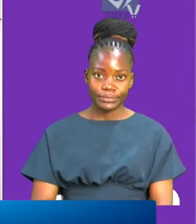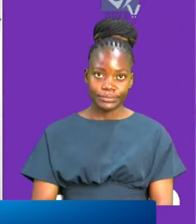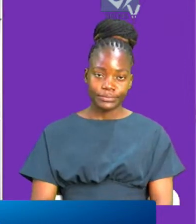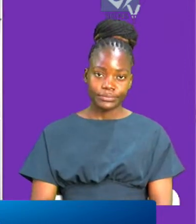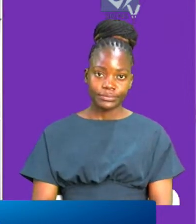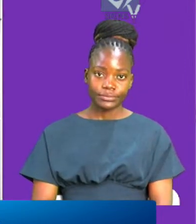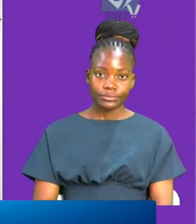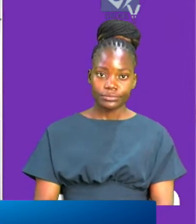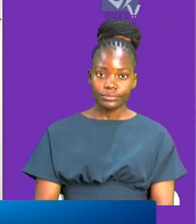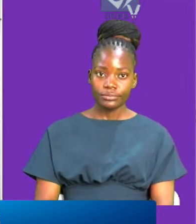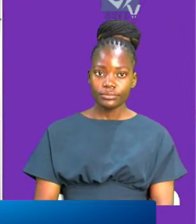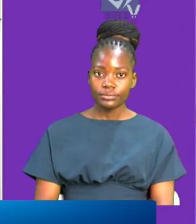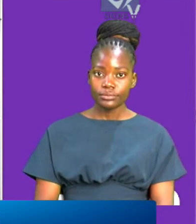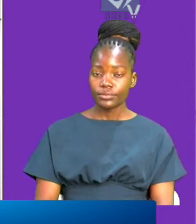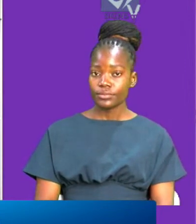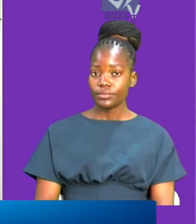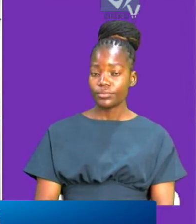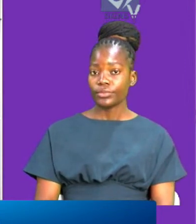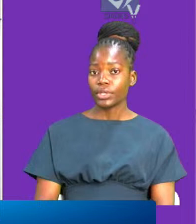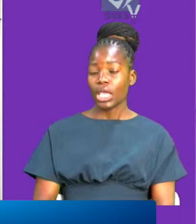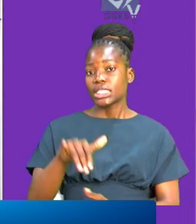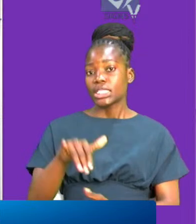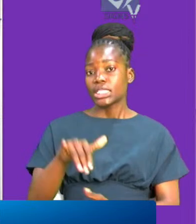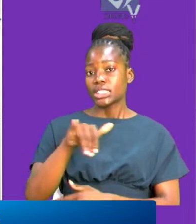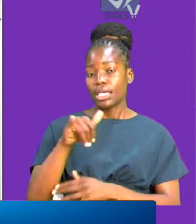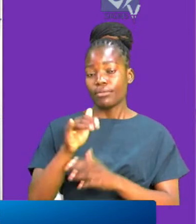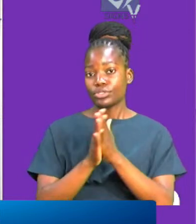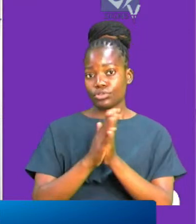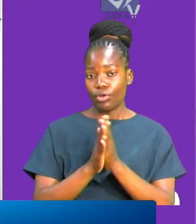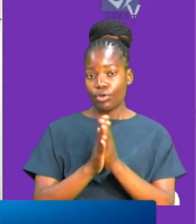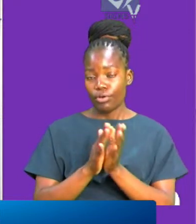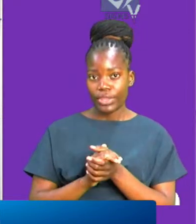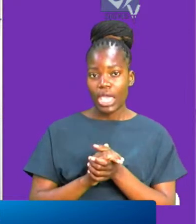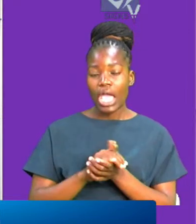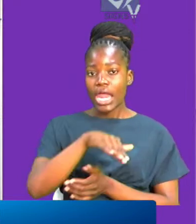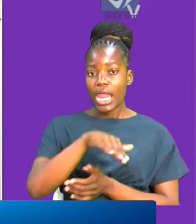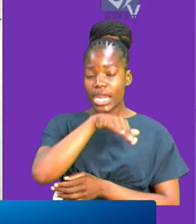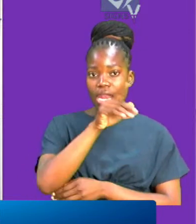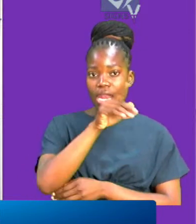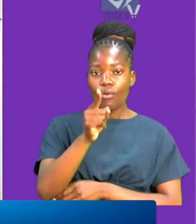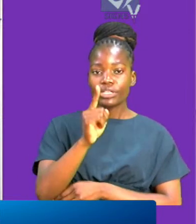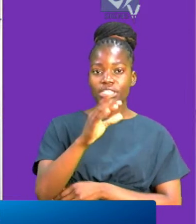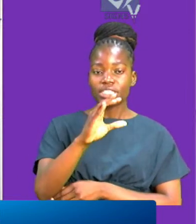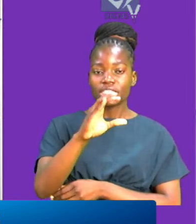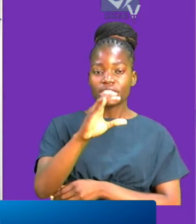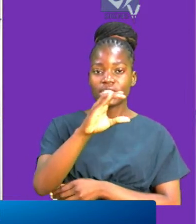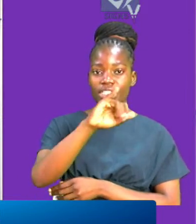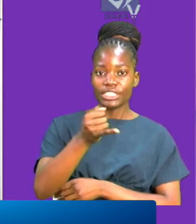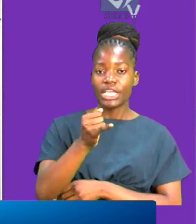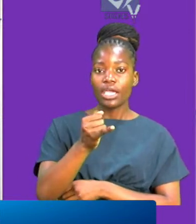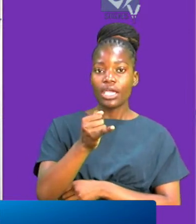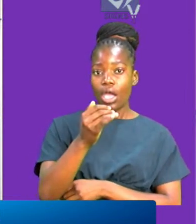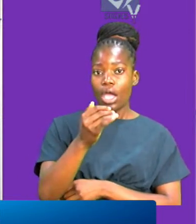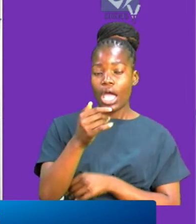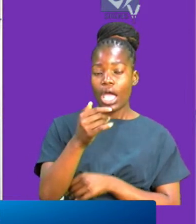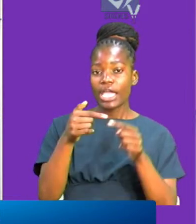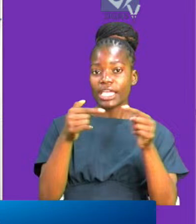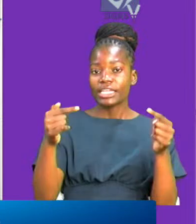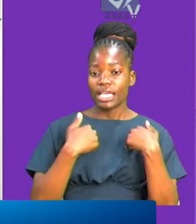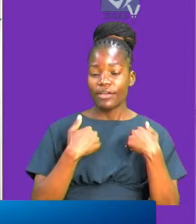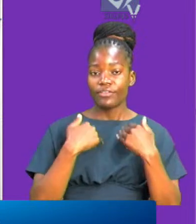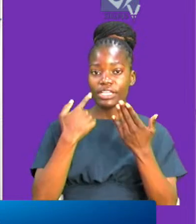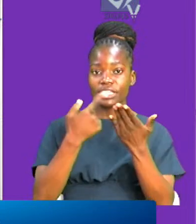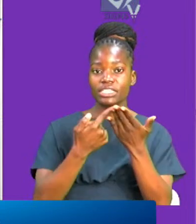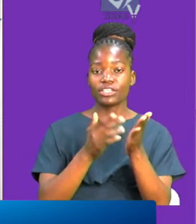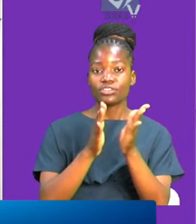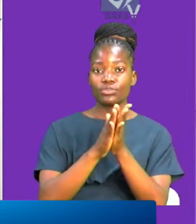We're saying along the same story, Raila warns CJ Kome against holding talks with the president. Now, Azimio la Umoja